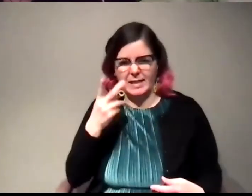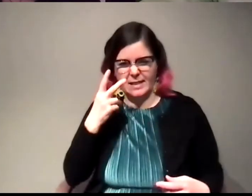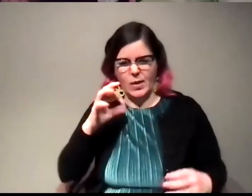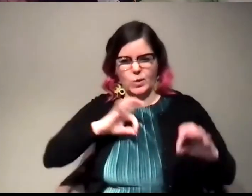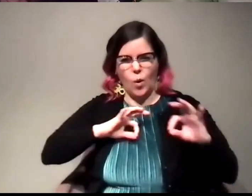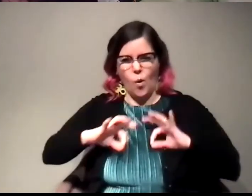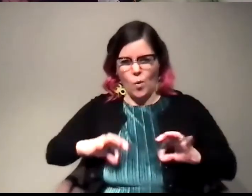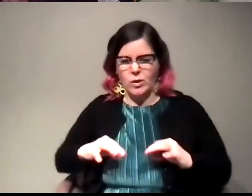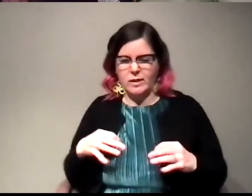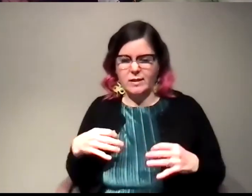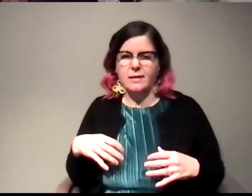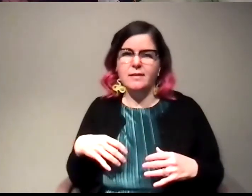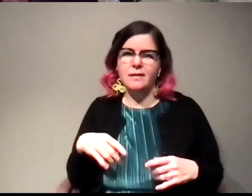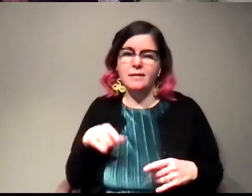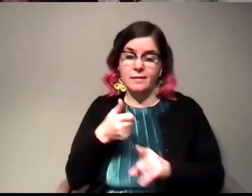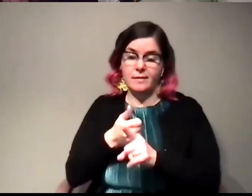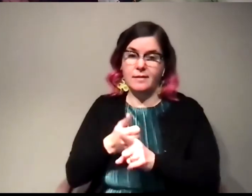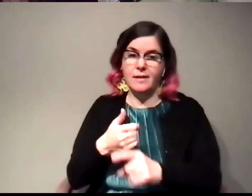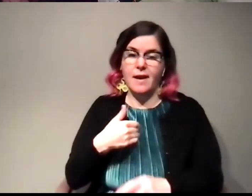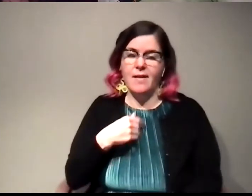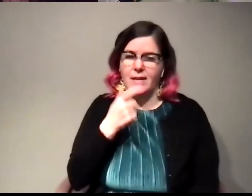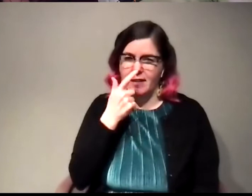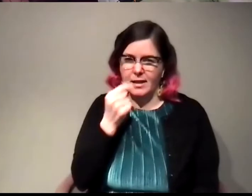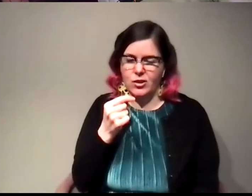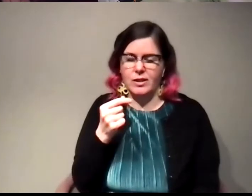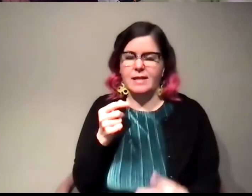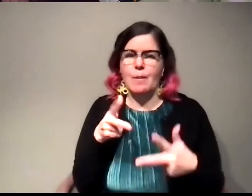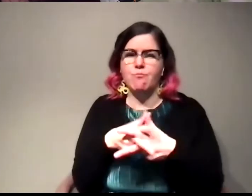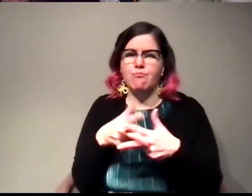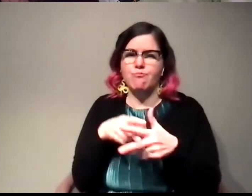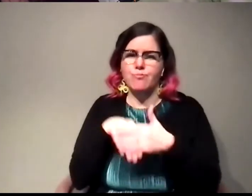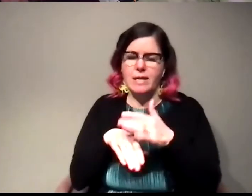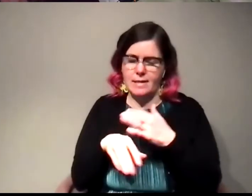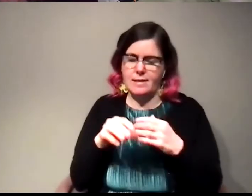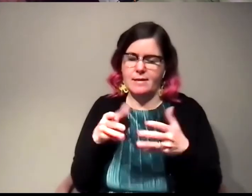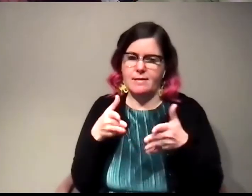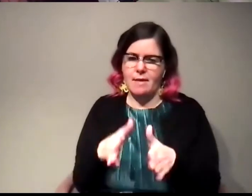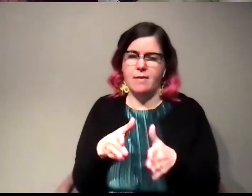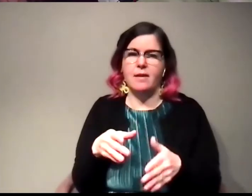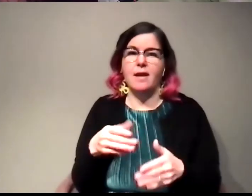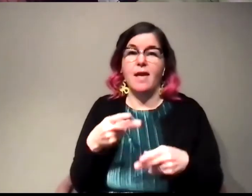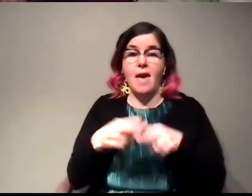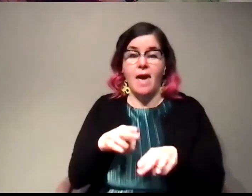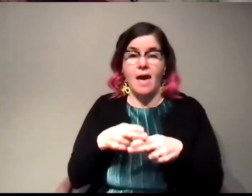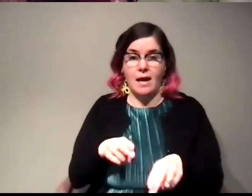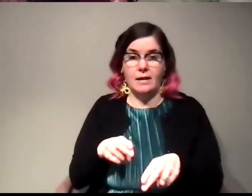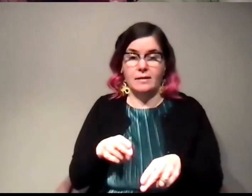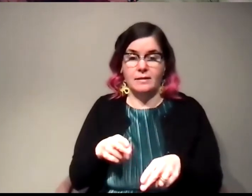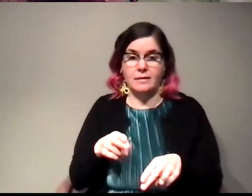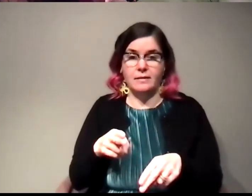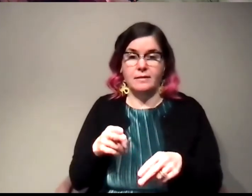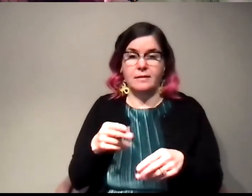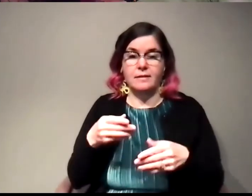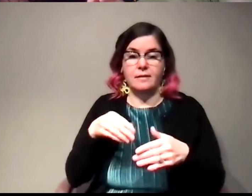holes. But Suriname toads have a really, really interesting brooding method where they actually have their eggs laid on the backs of